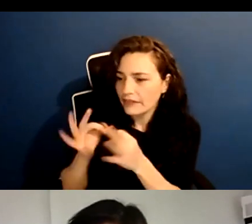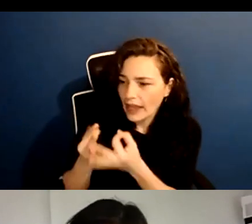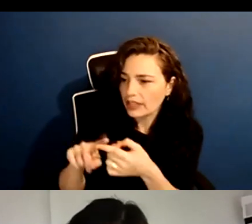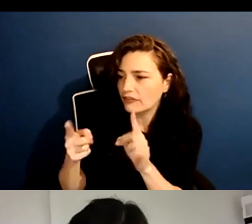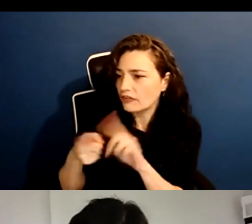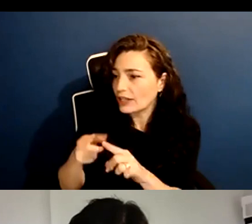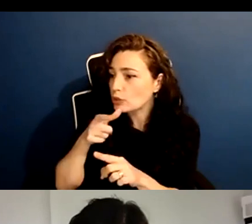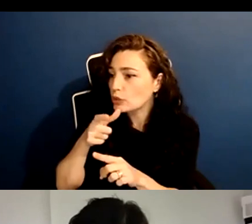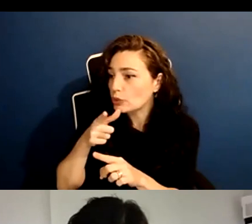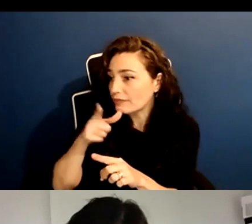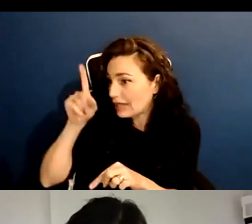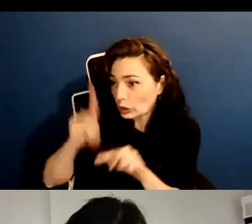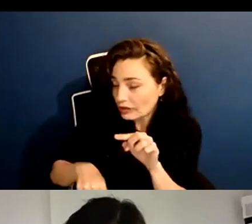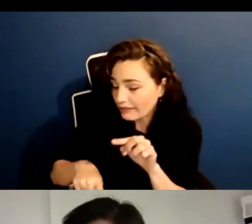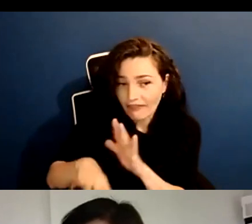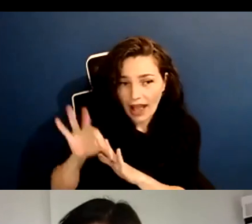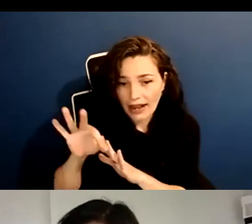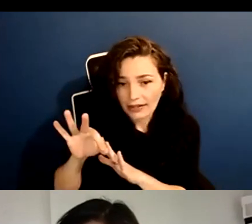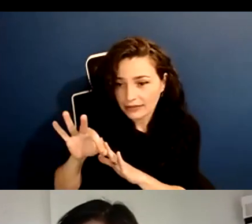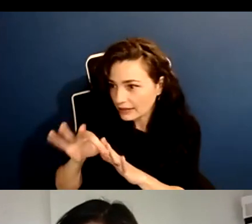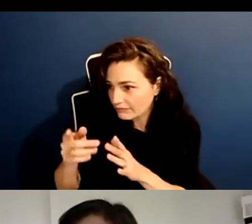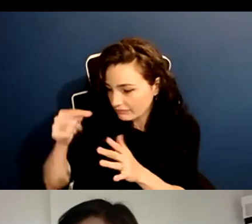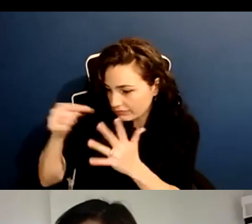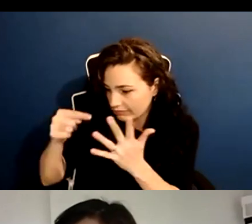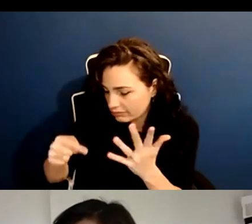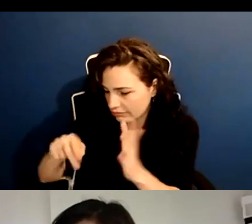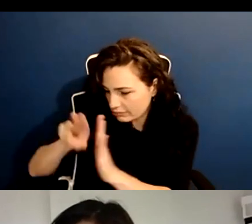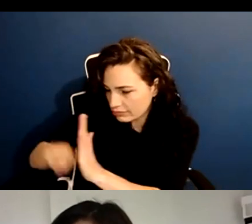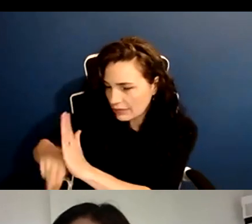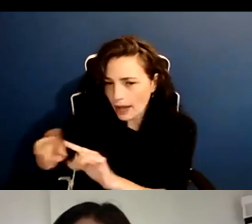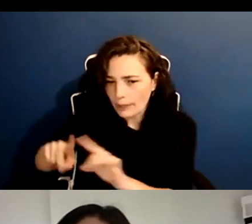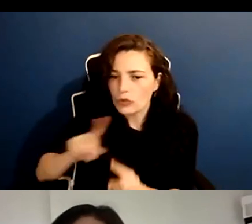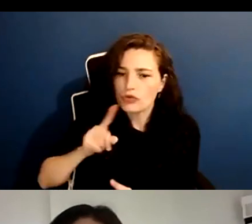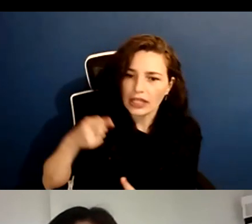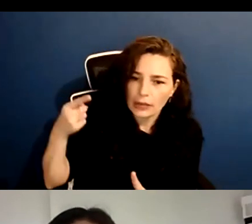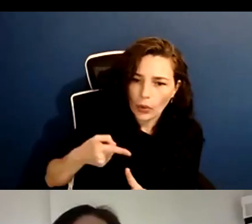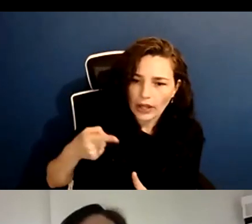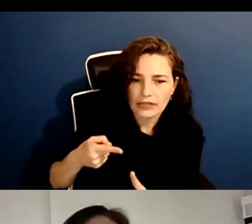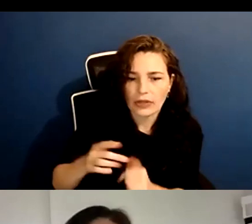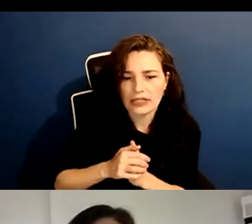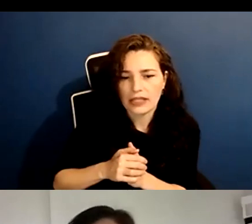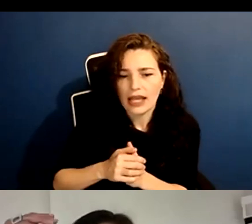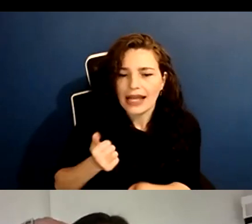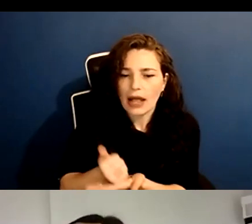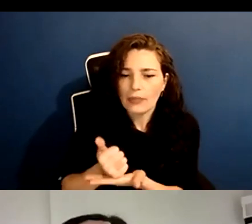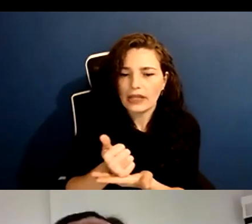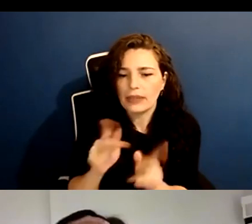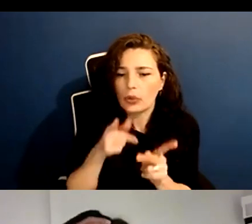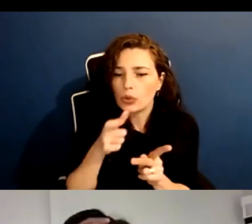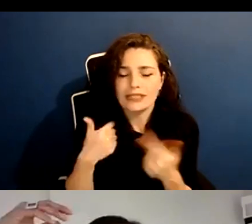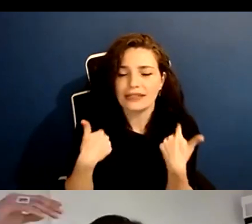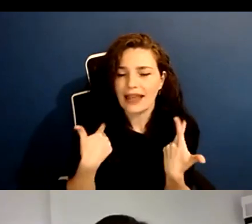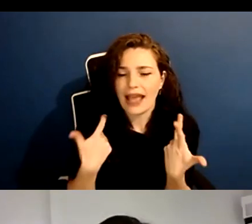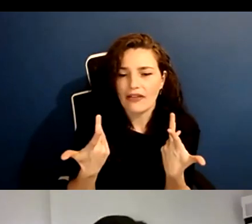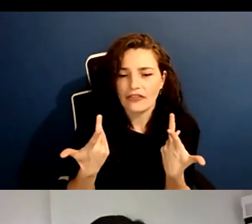something they could really use and that would help them survive. So sorry, in the writing, we kind of, I guess you just